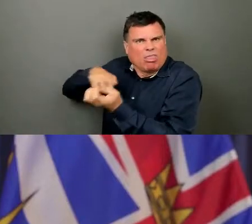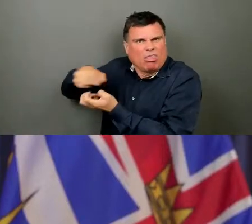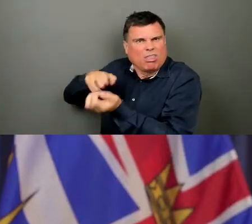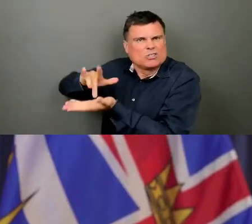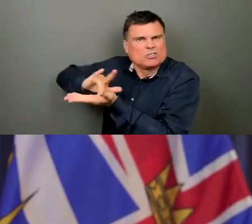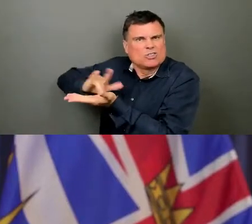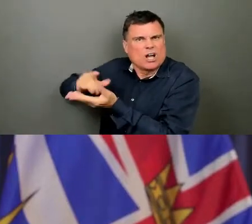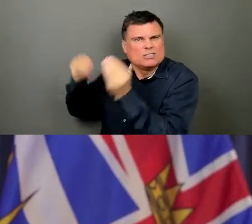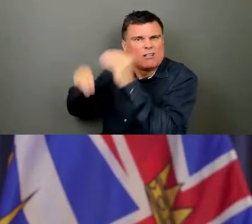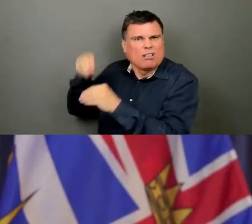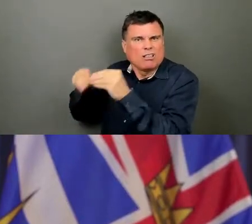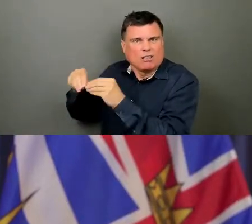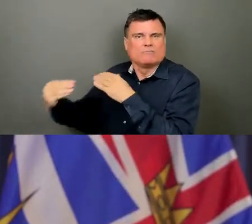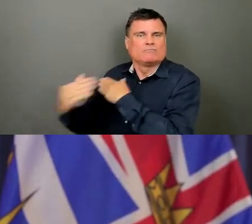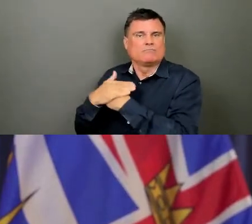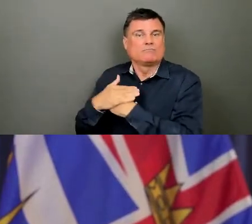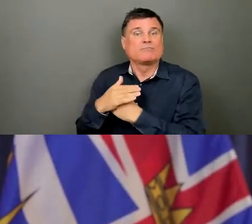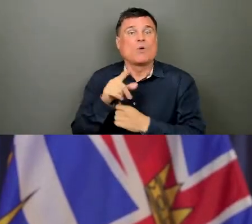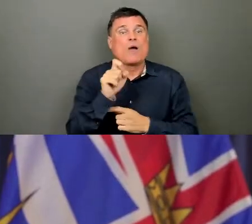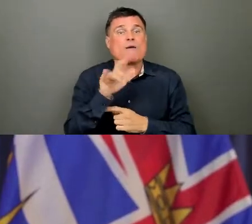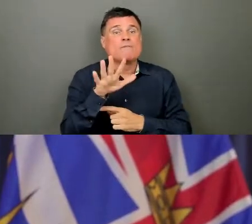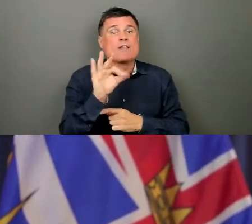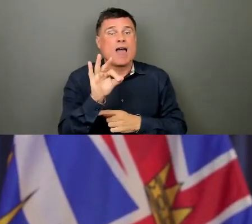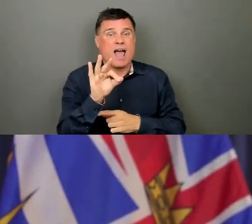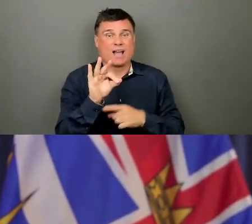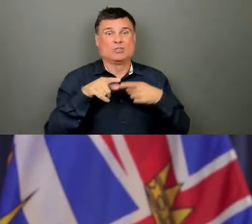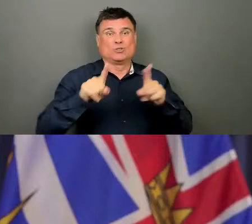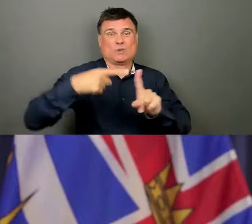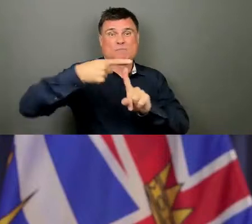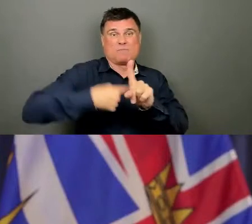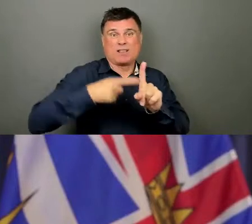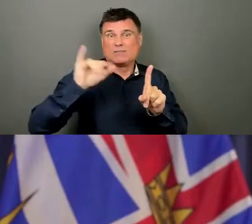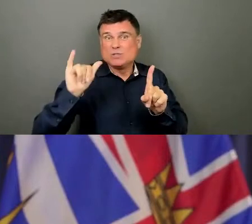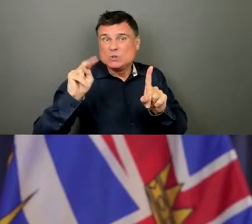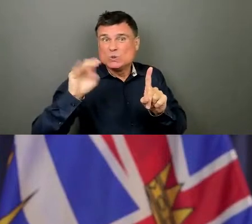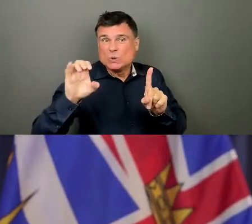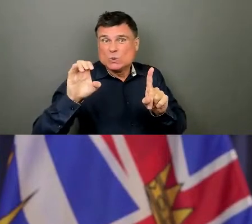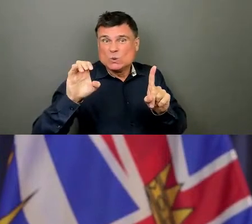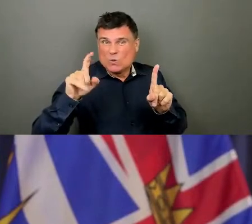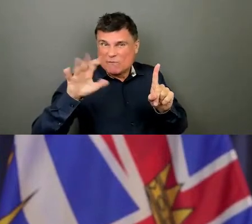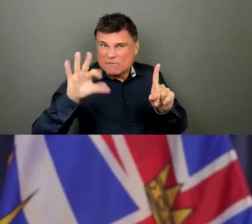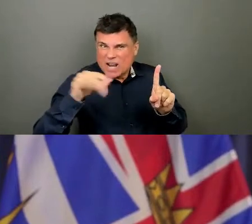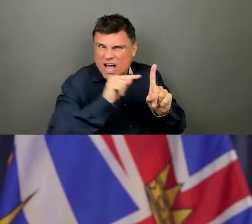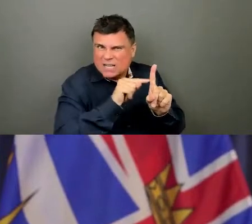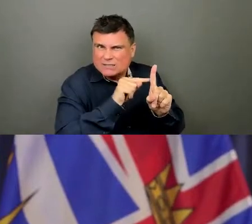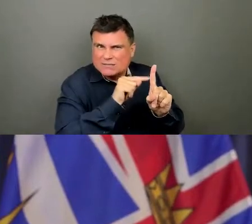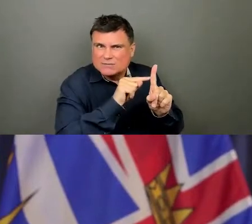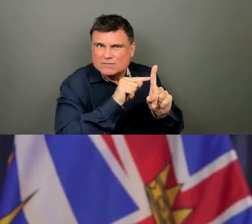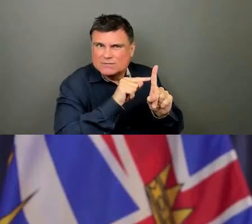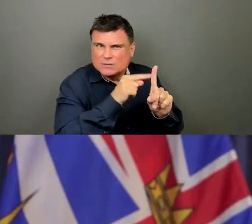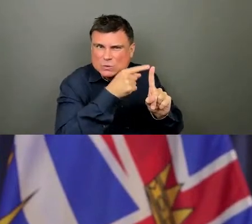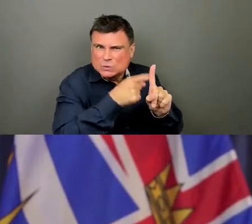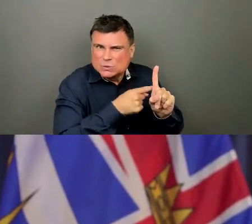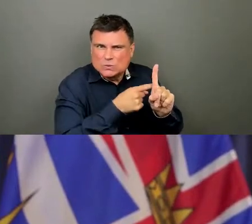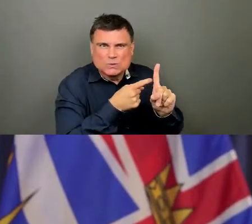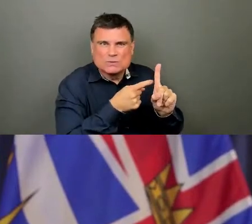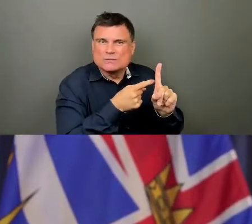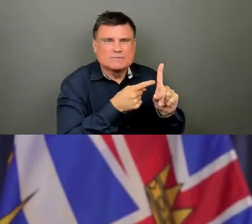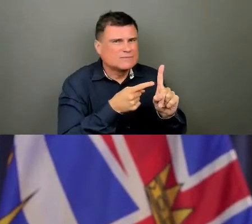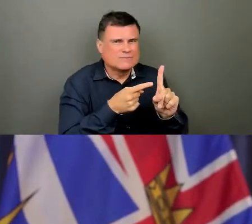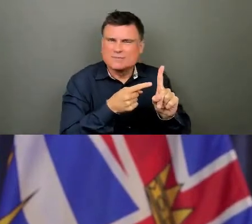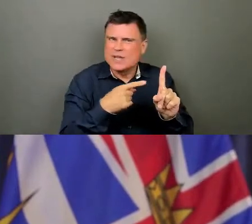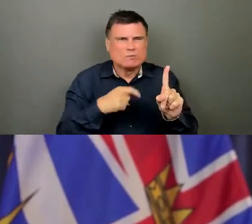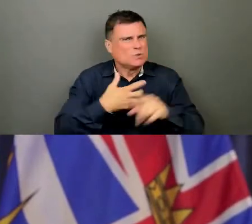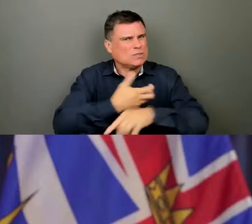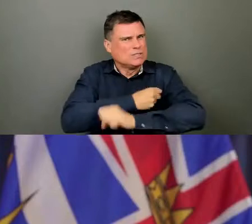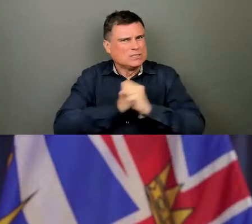159, I believe, in the month of June. And this requires consistent and continuing action. For individuals,